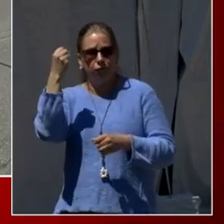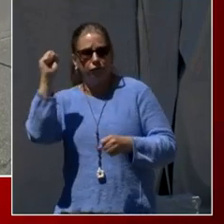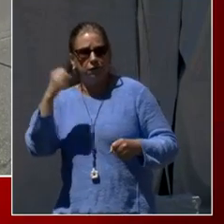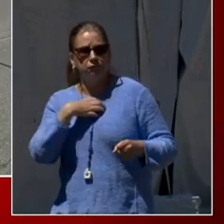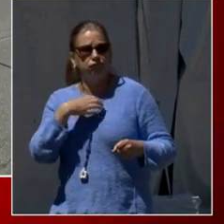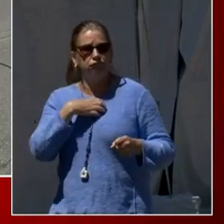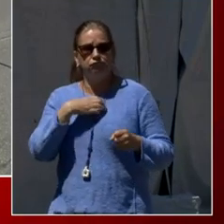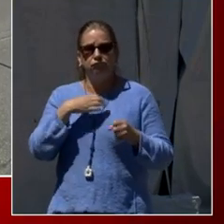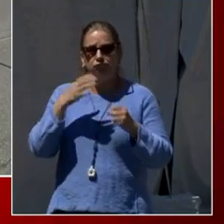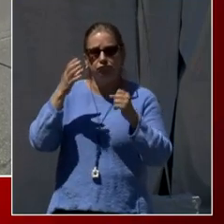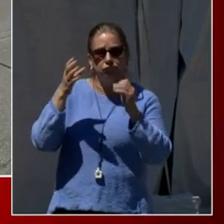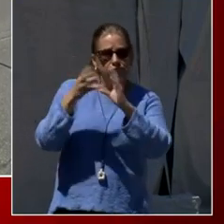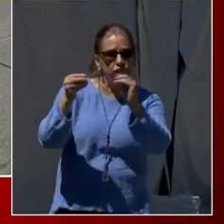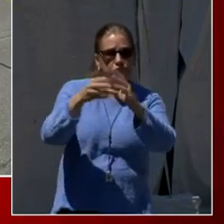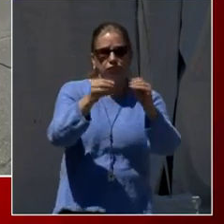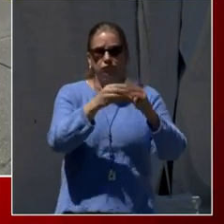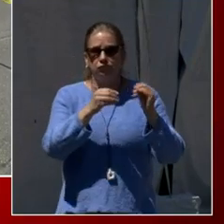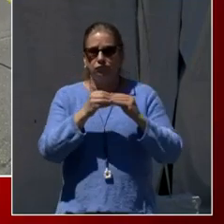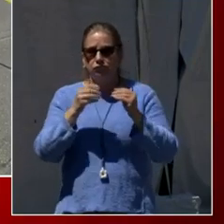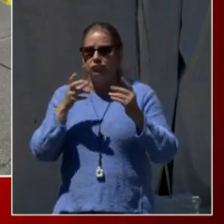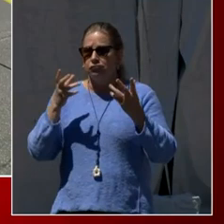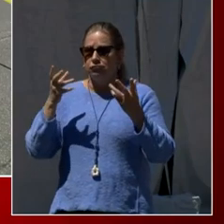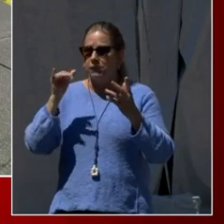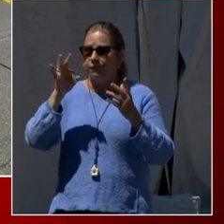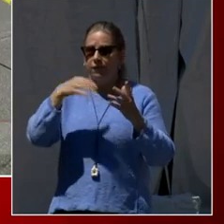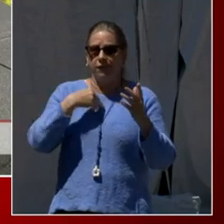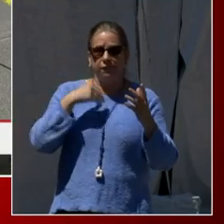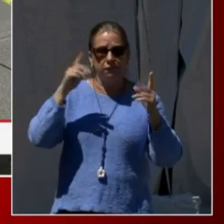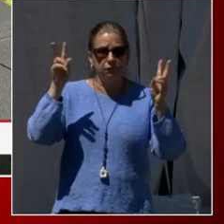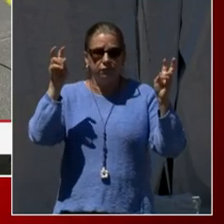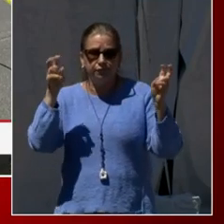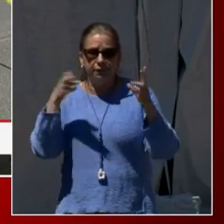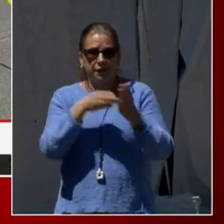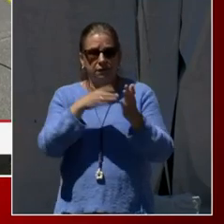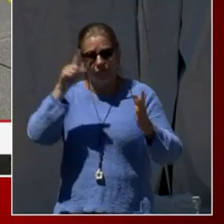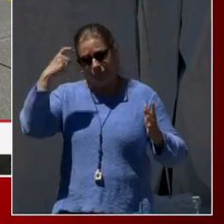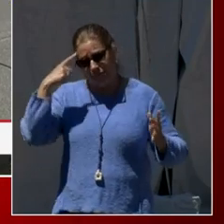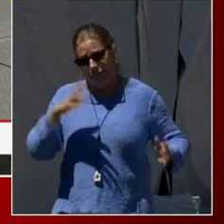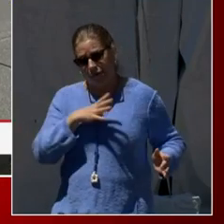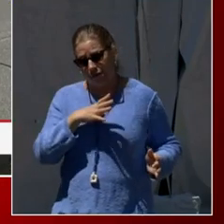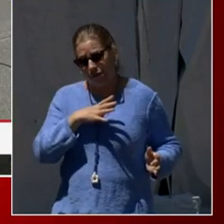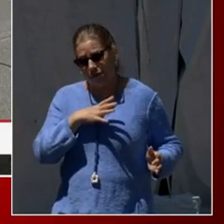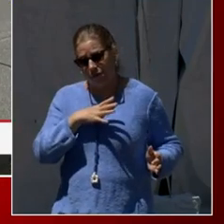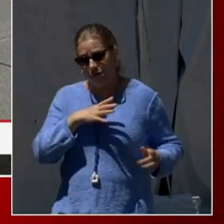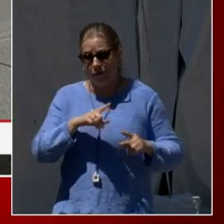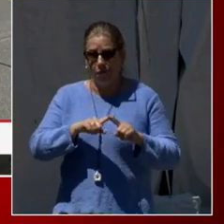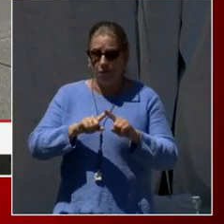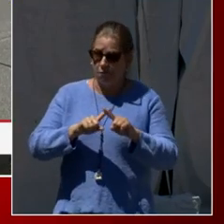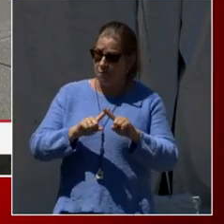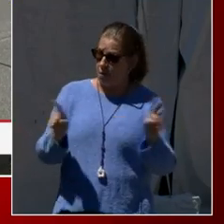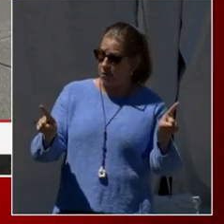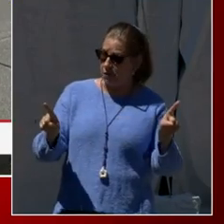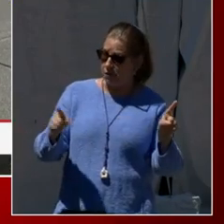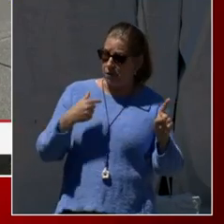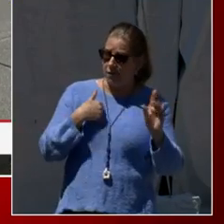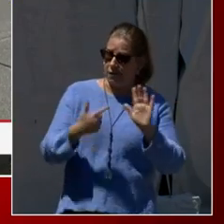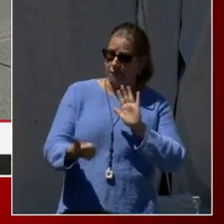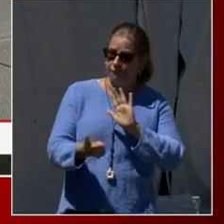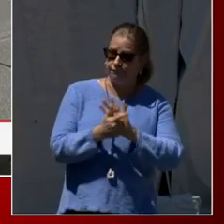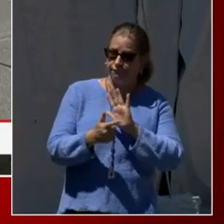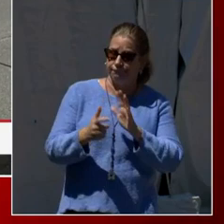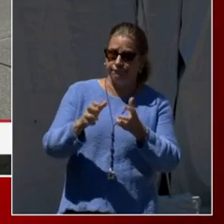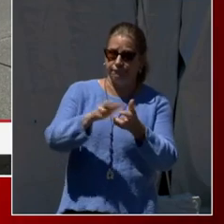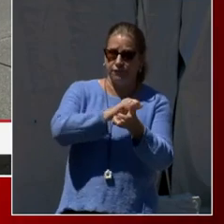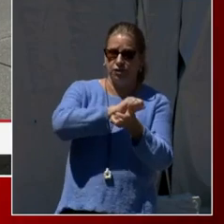government. However, we do not, and we will not allow the continued destruction of our hometown